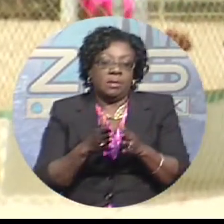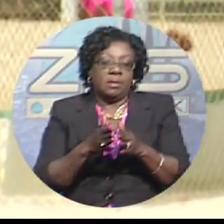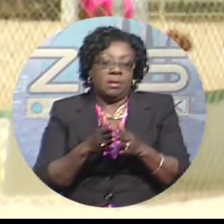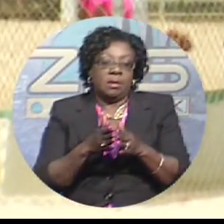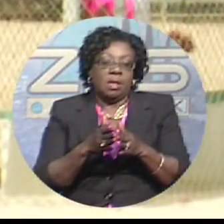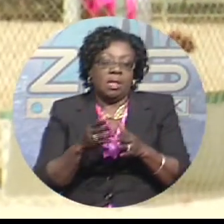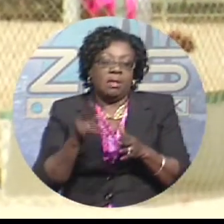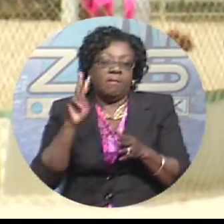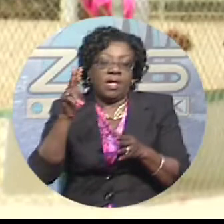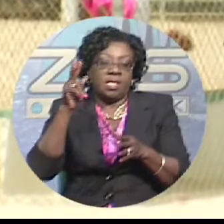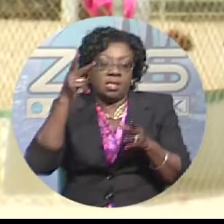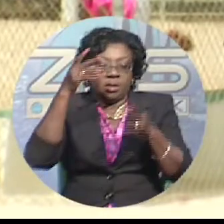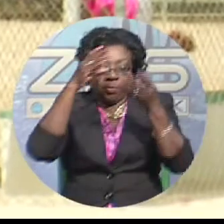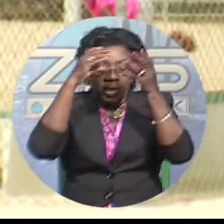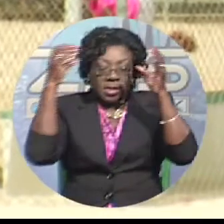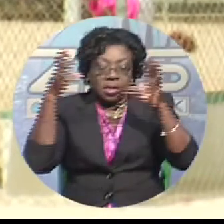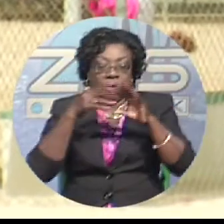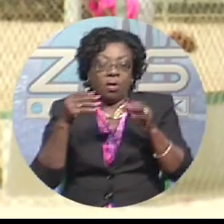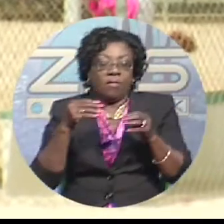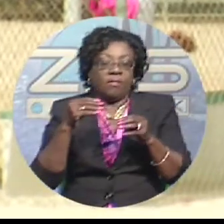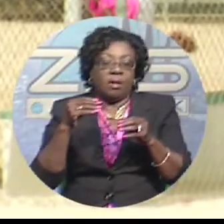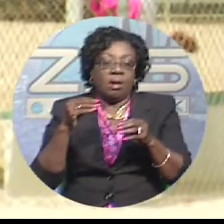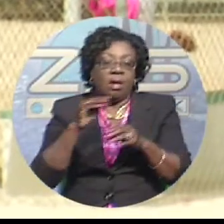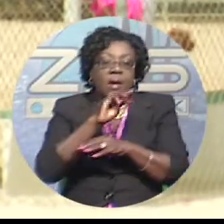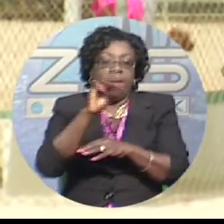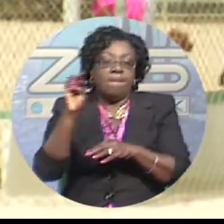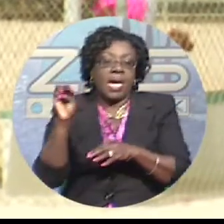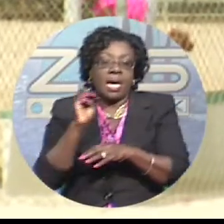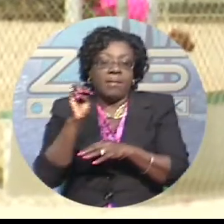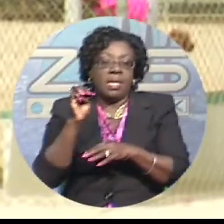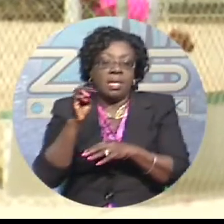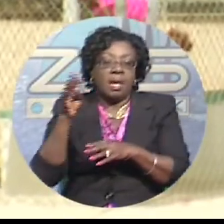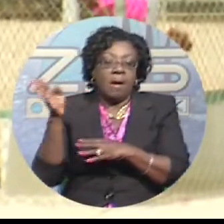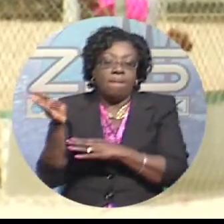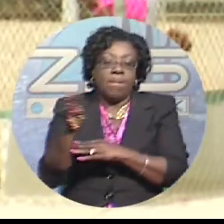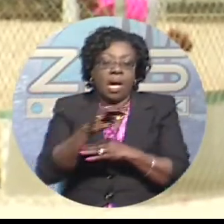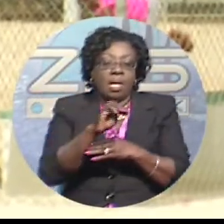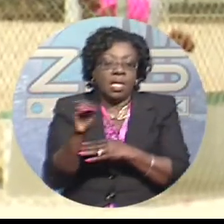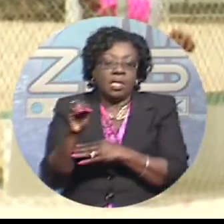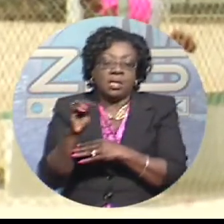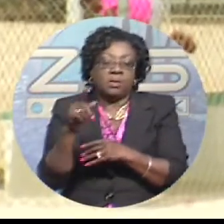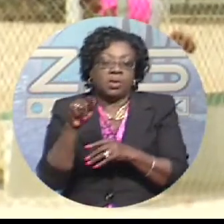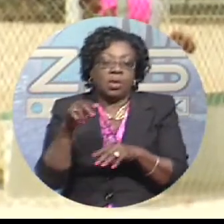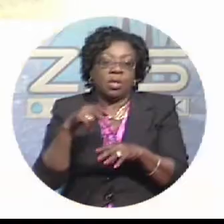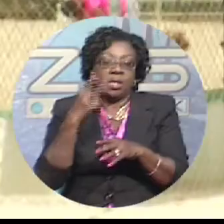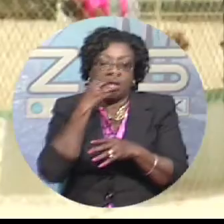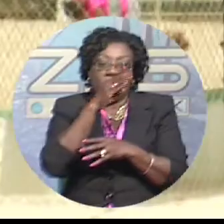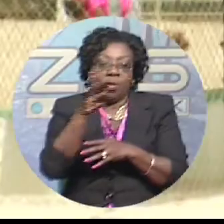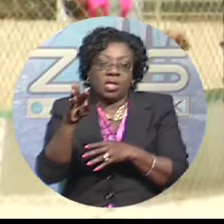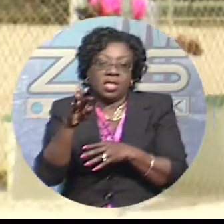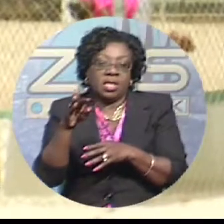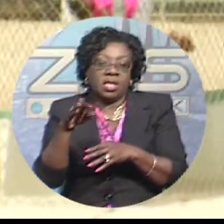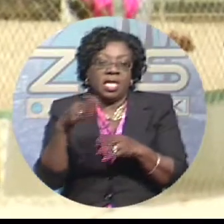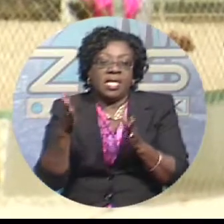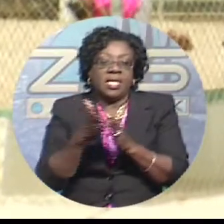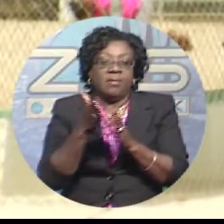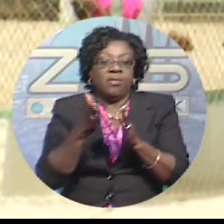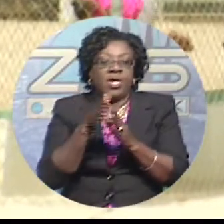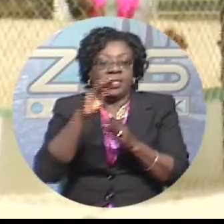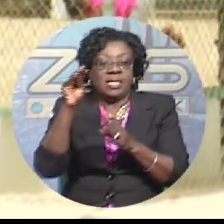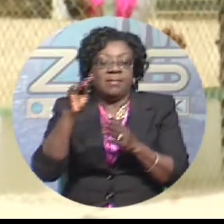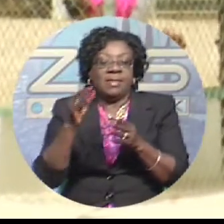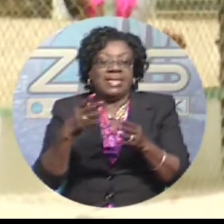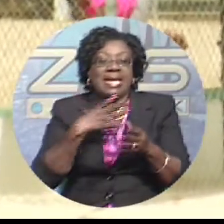vice president of the Miami Marlins were in the stands. They praised him. They like him for